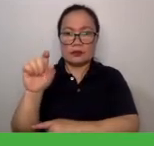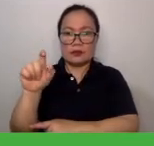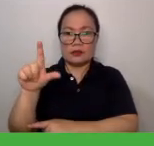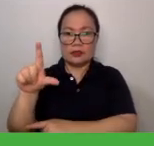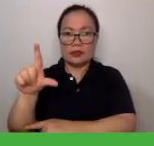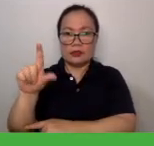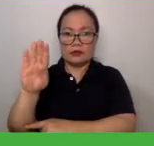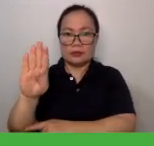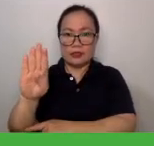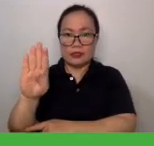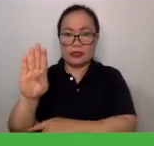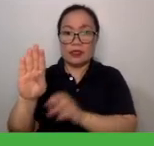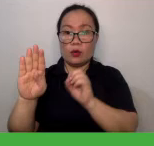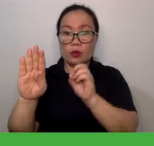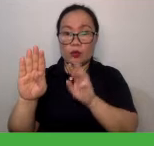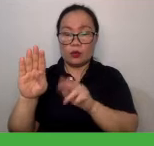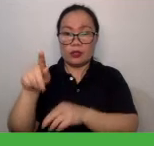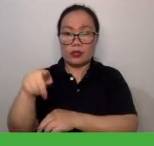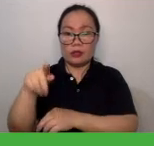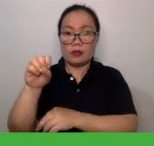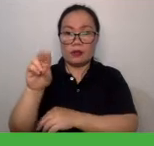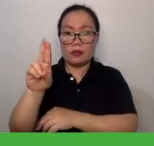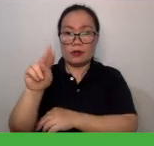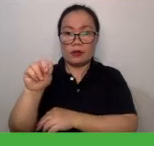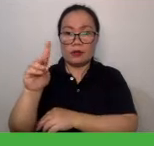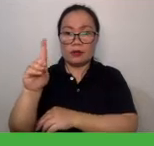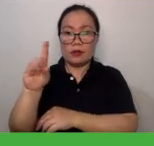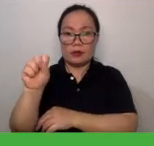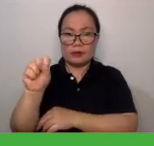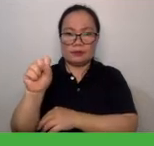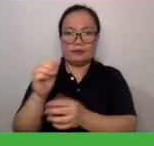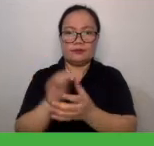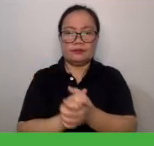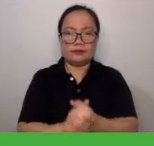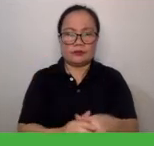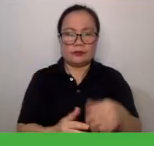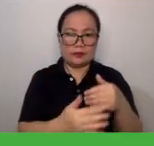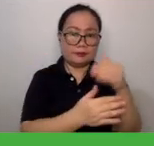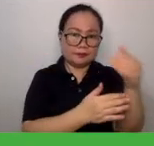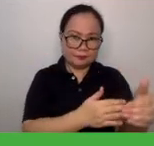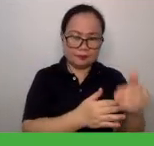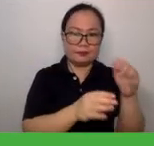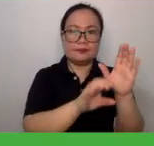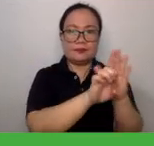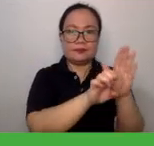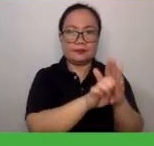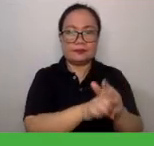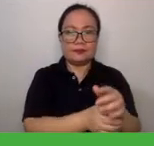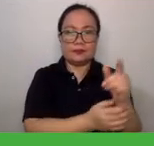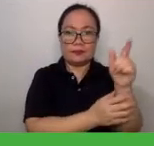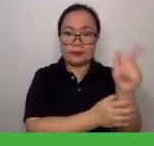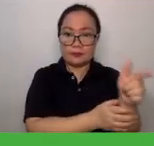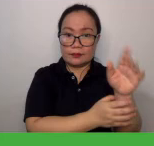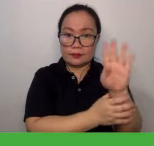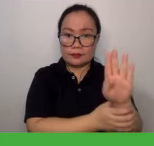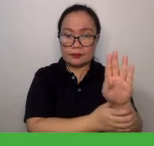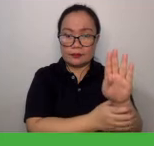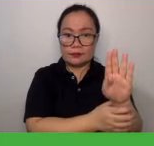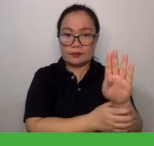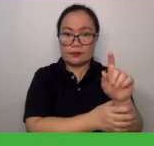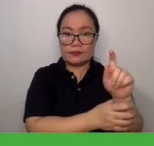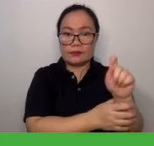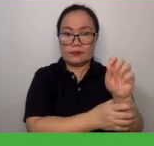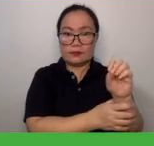to 7 pounds. Let's have another. So, I have 24 tons. Okay? So, how many pounds then